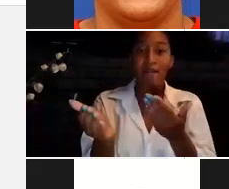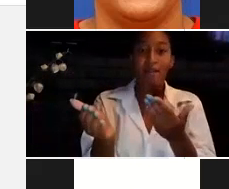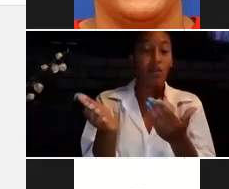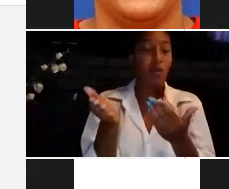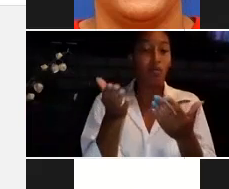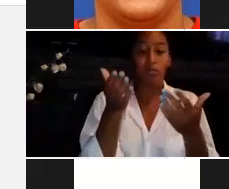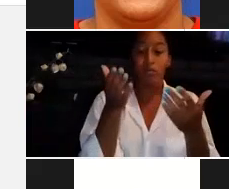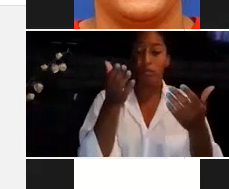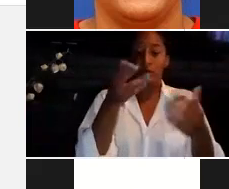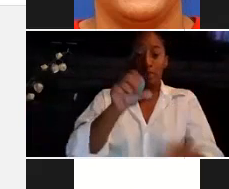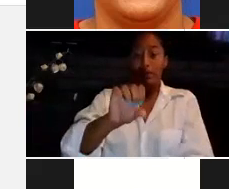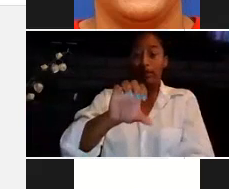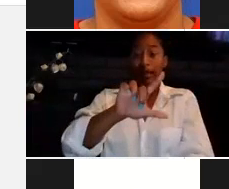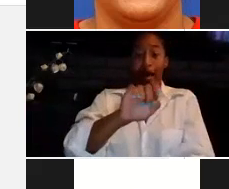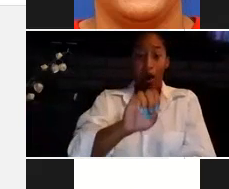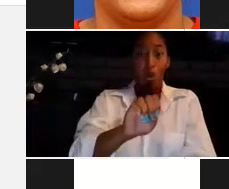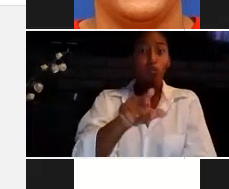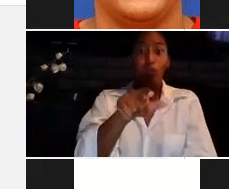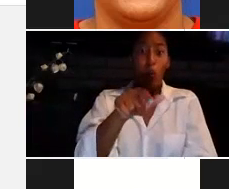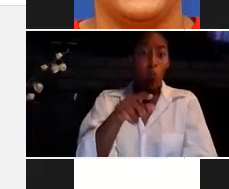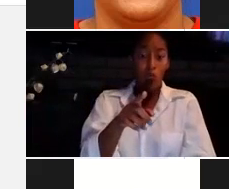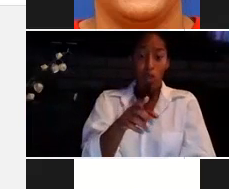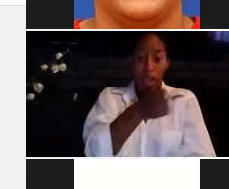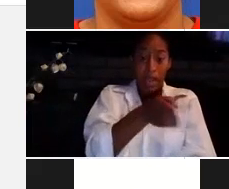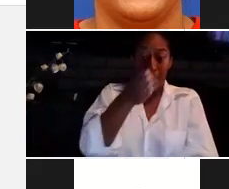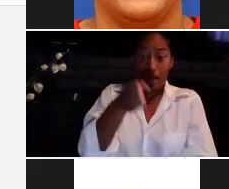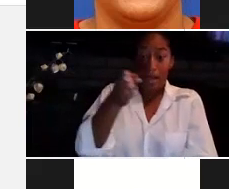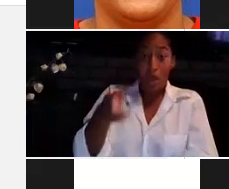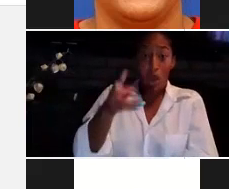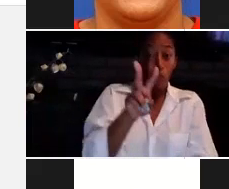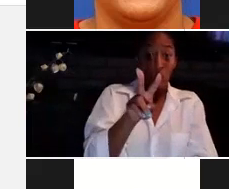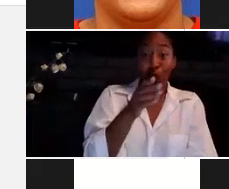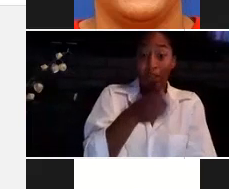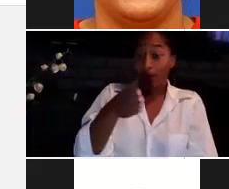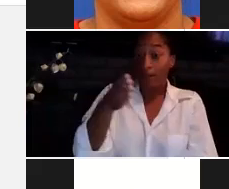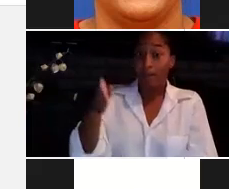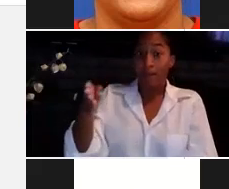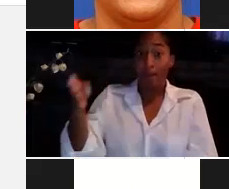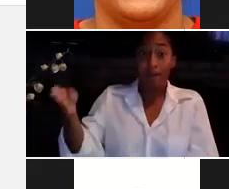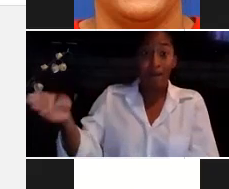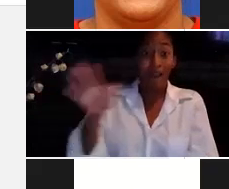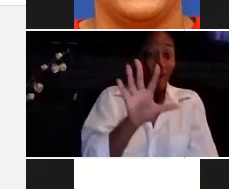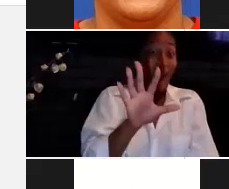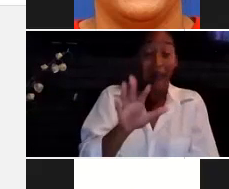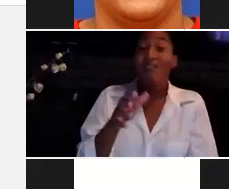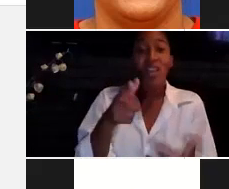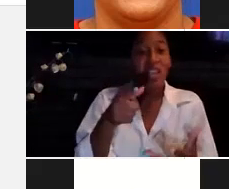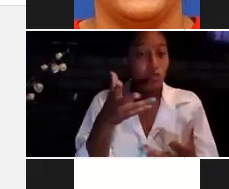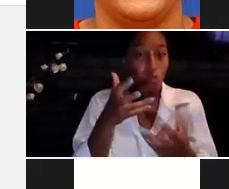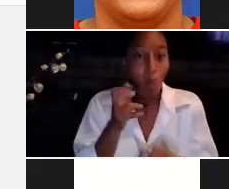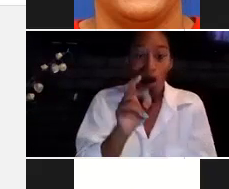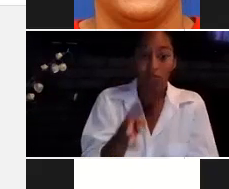twos, you can count by fives, and then you can attach whatever unit you want to use. If you're trying to